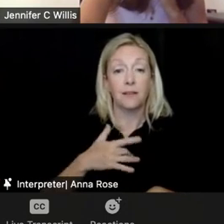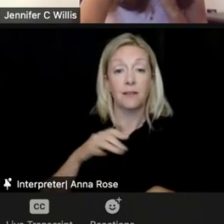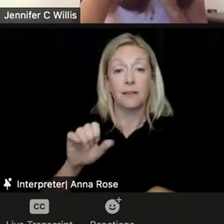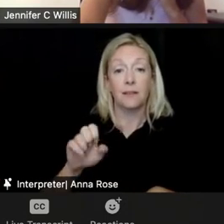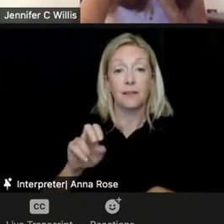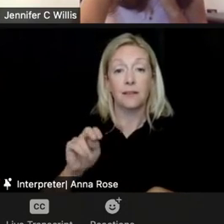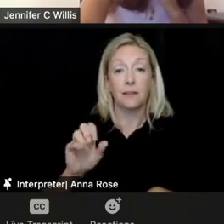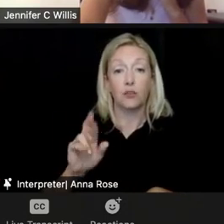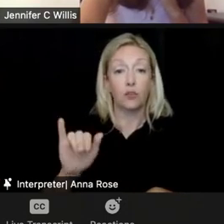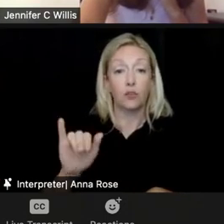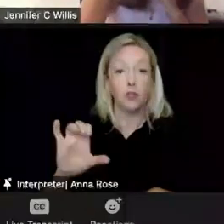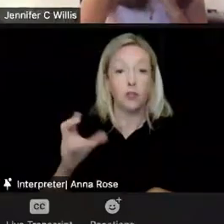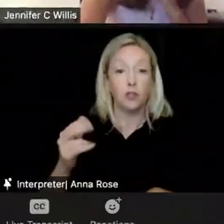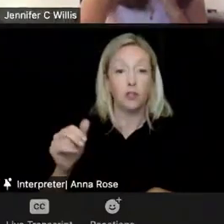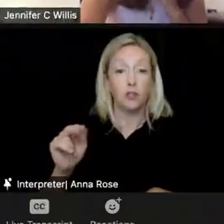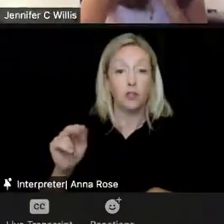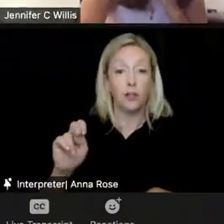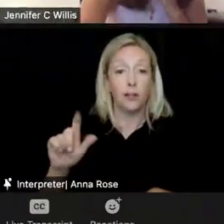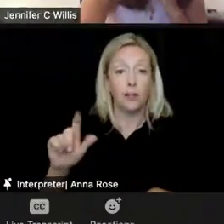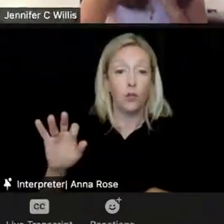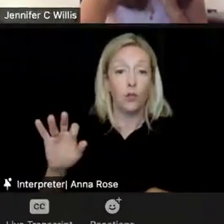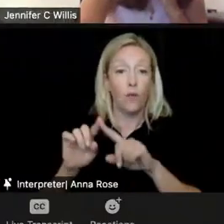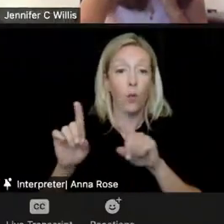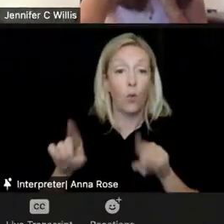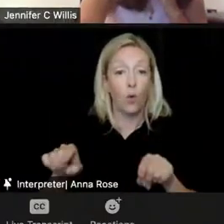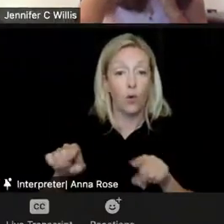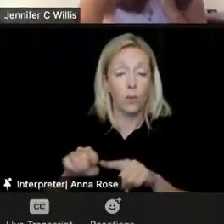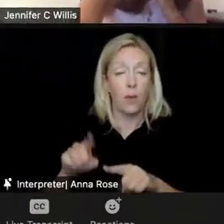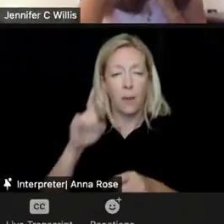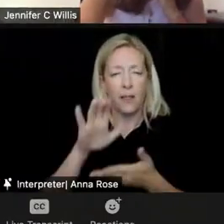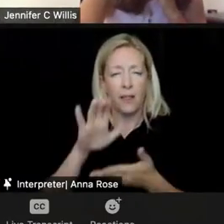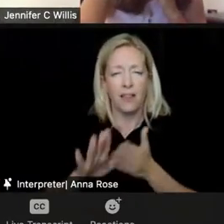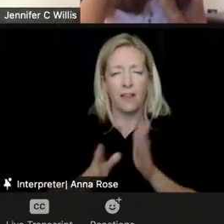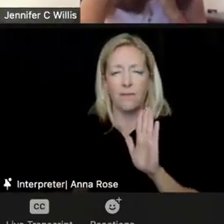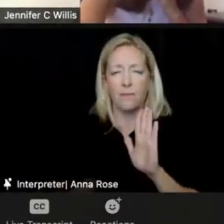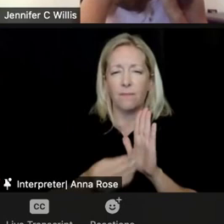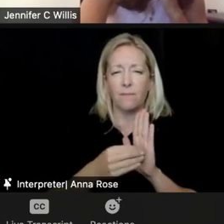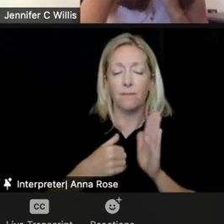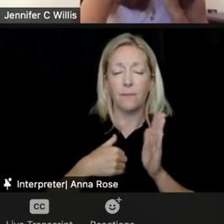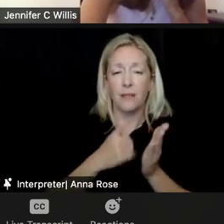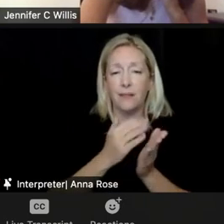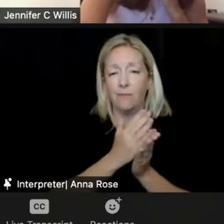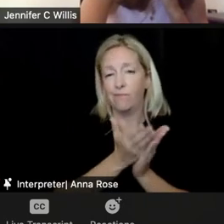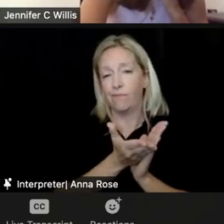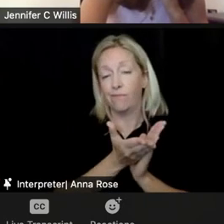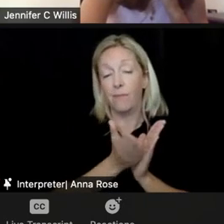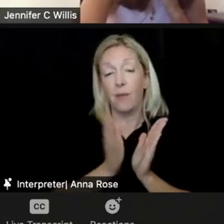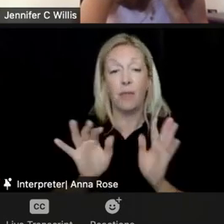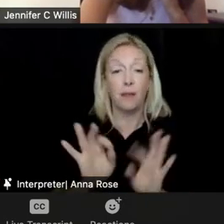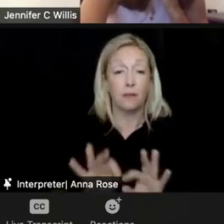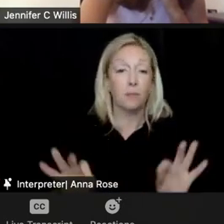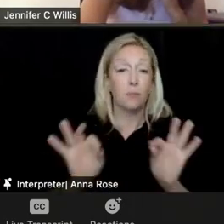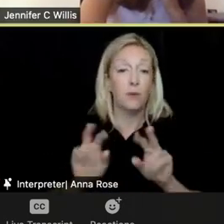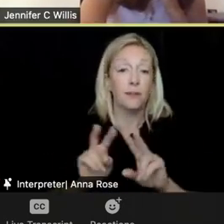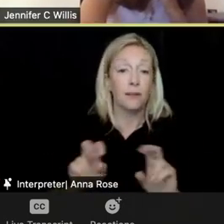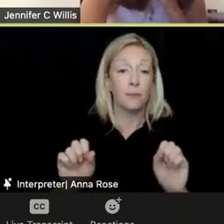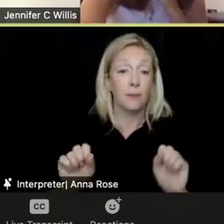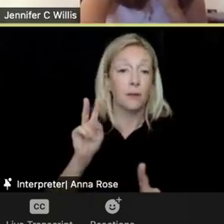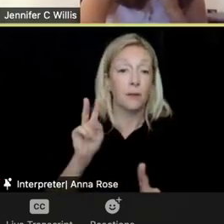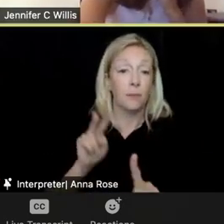maybe the sensory channel form is in there somewhere, but if not, that's an important assessment too.